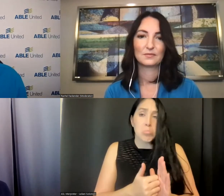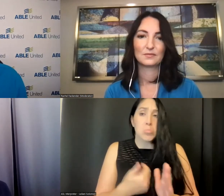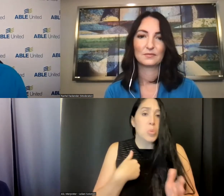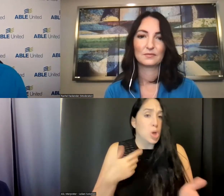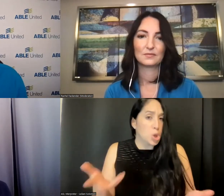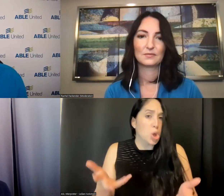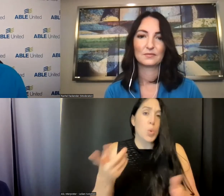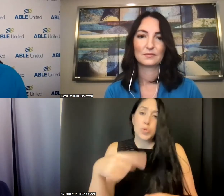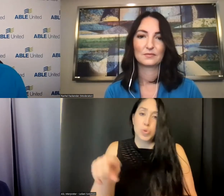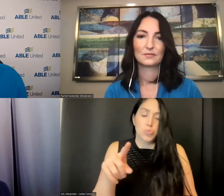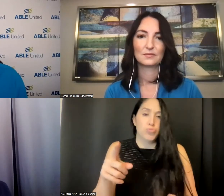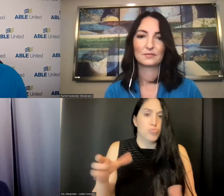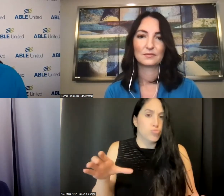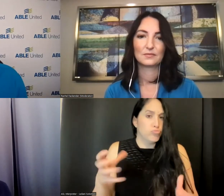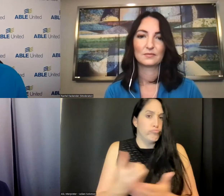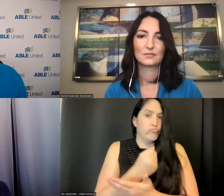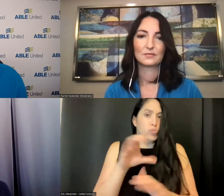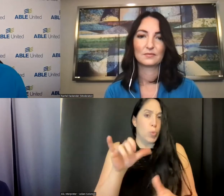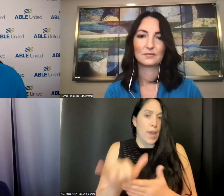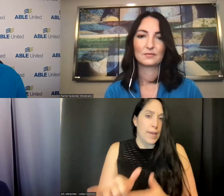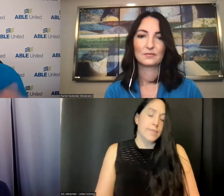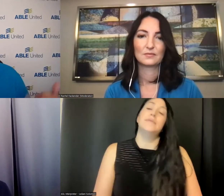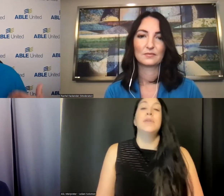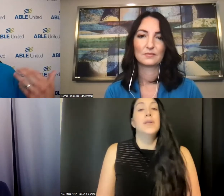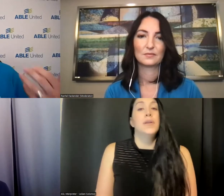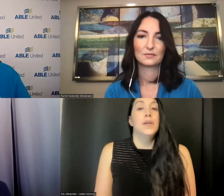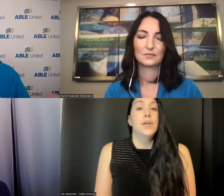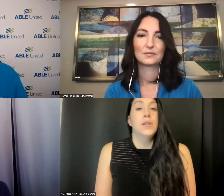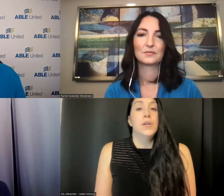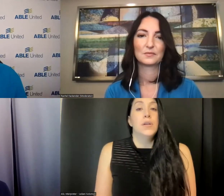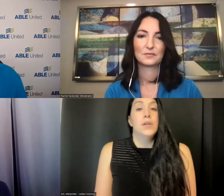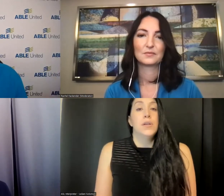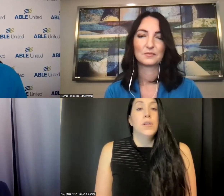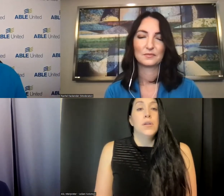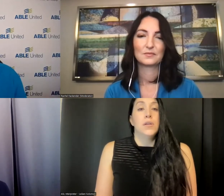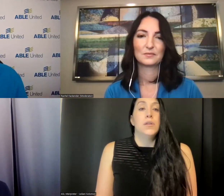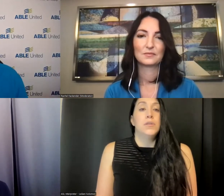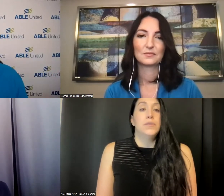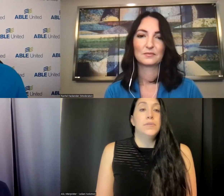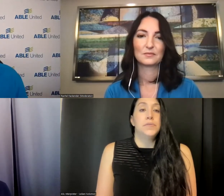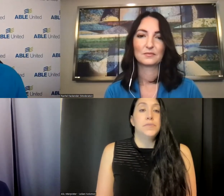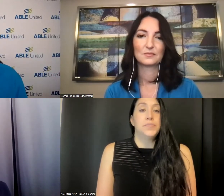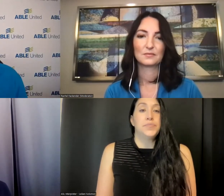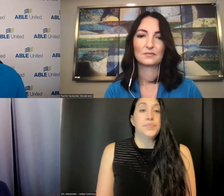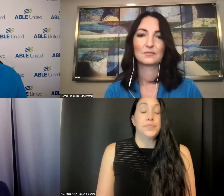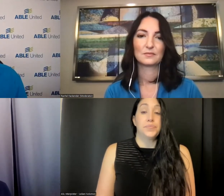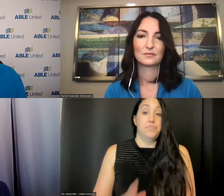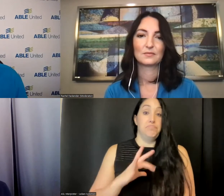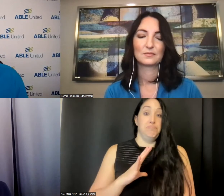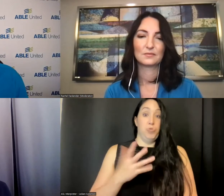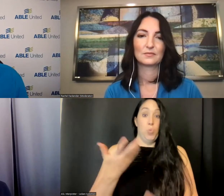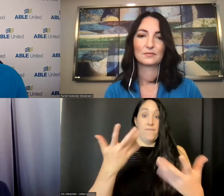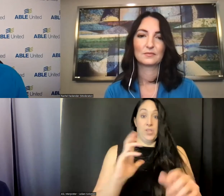And what's also unique is just, not only can family and friends help you set up, but once you have an account